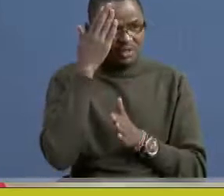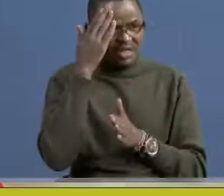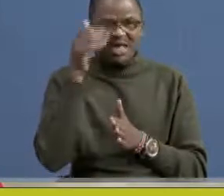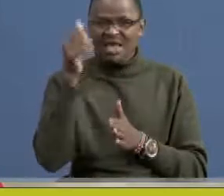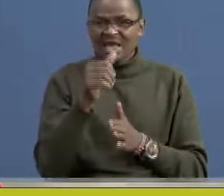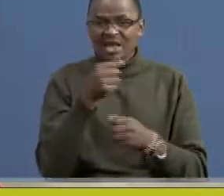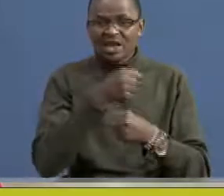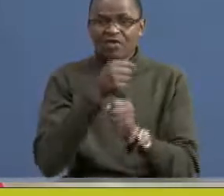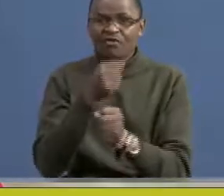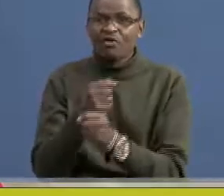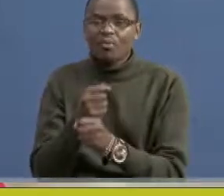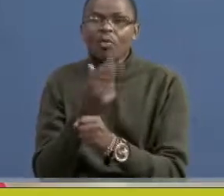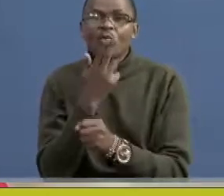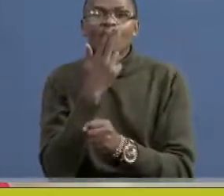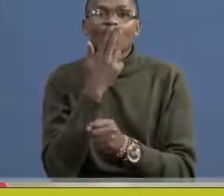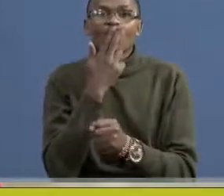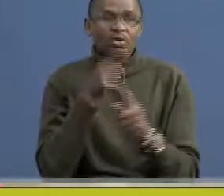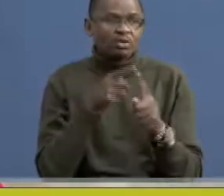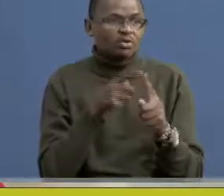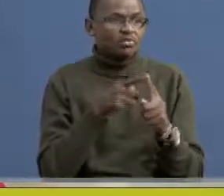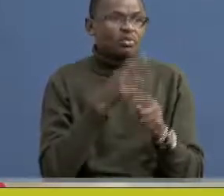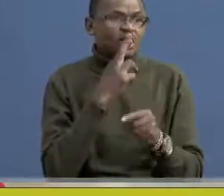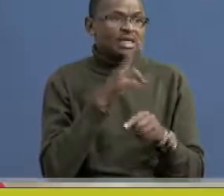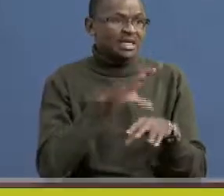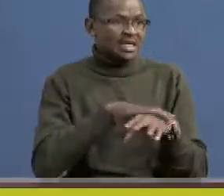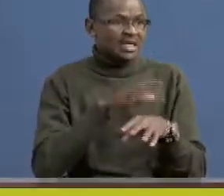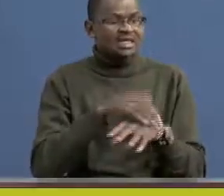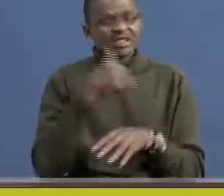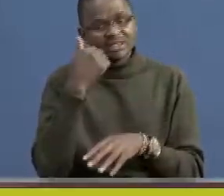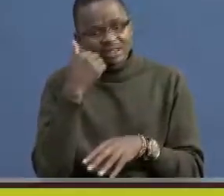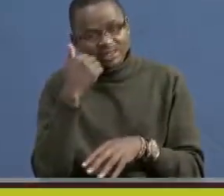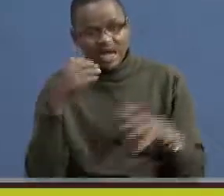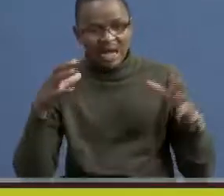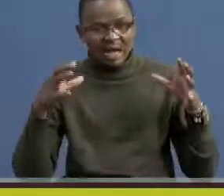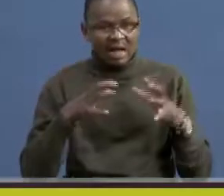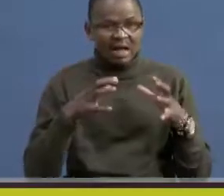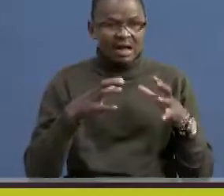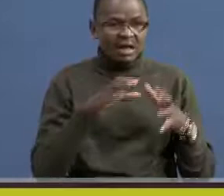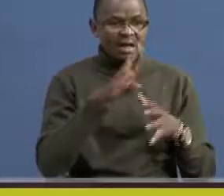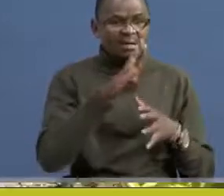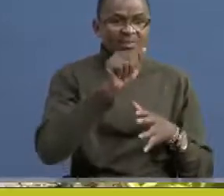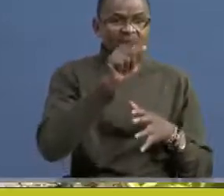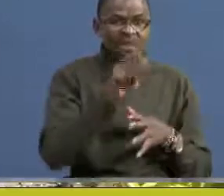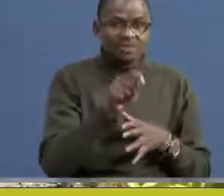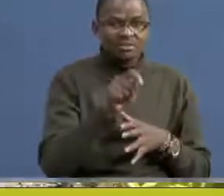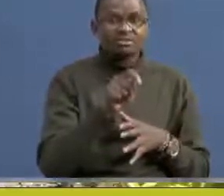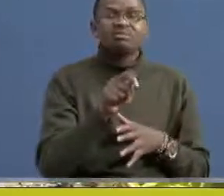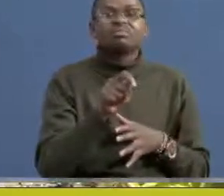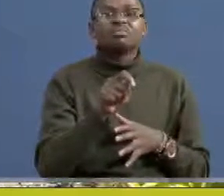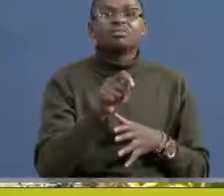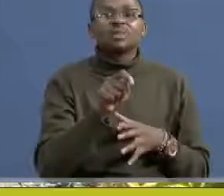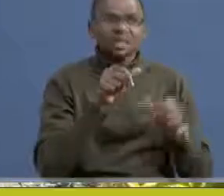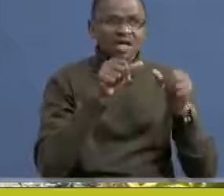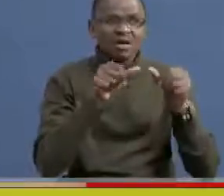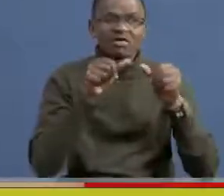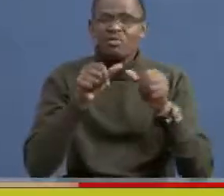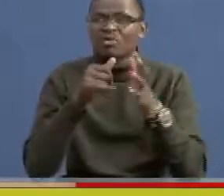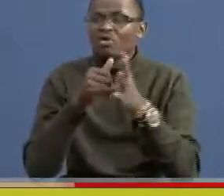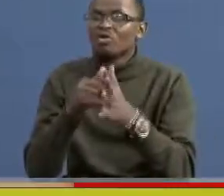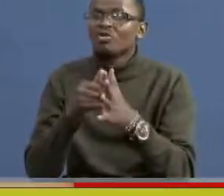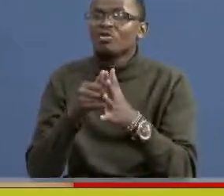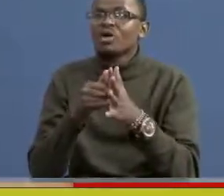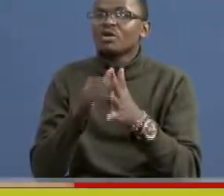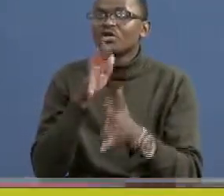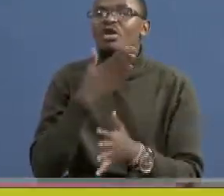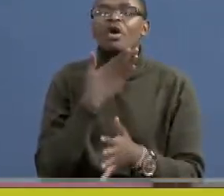any form of tobacco exposure puts them at risk of getting disease. Kampuni ya sigara ya BAT kwa upande wake inaendelea kusisitiza kuwa